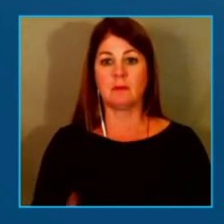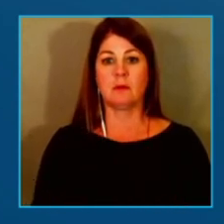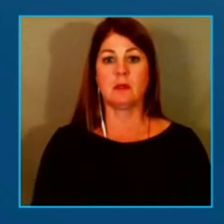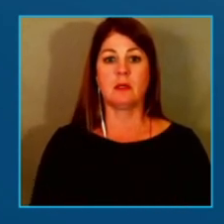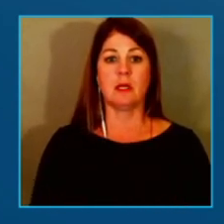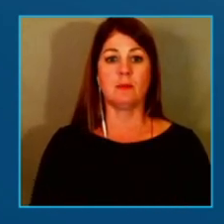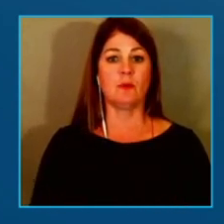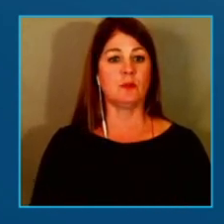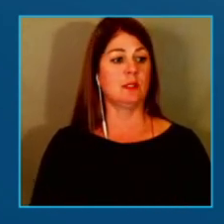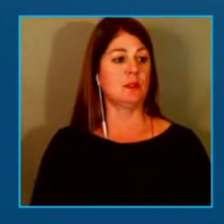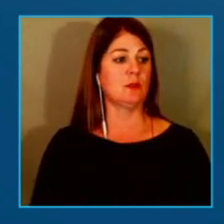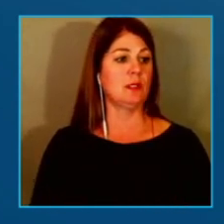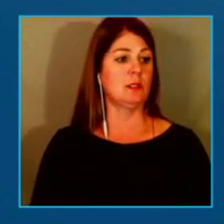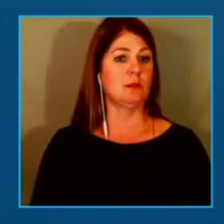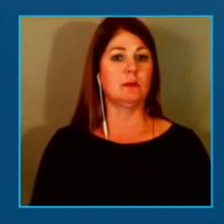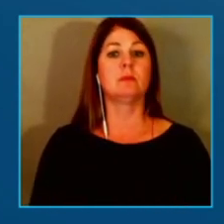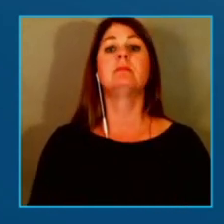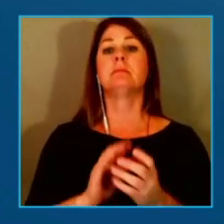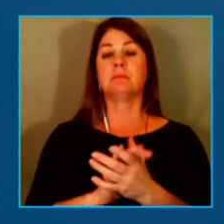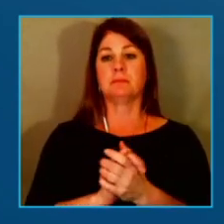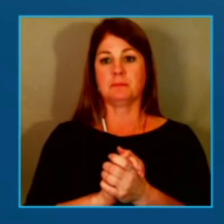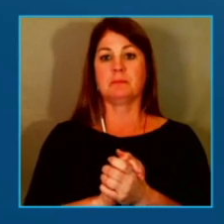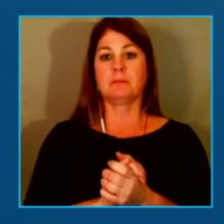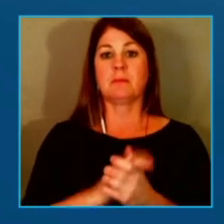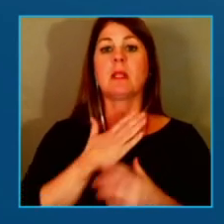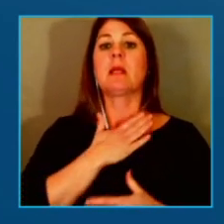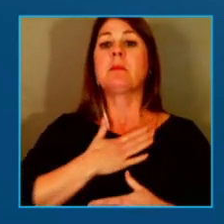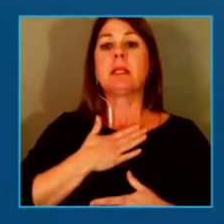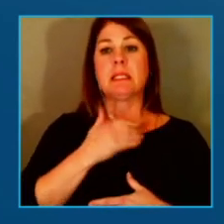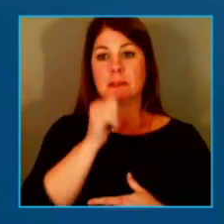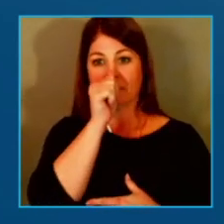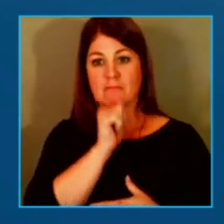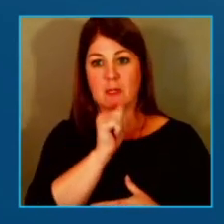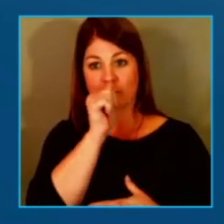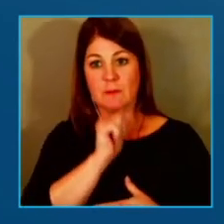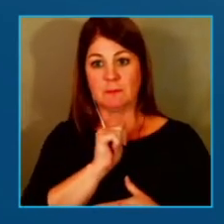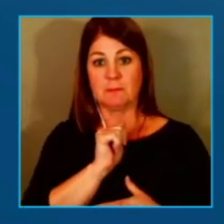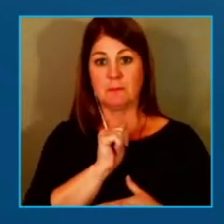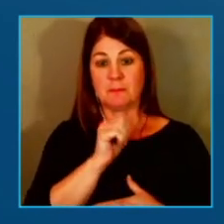recognition, but please, please be patient.